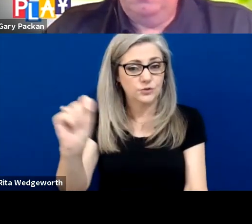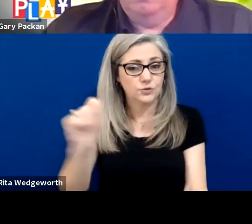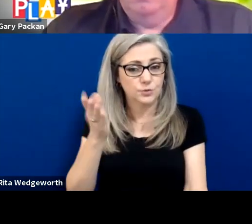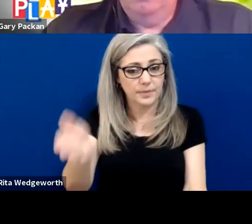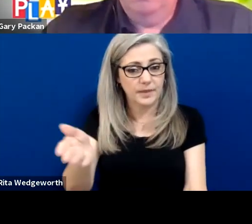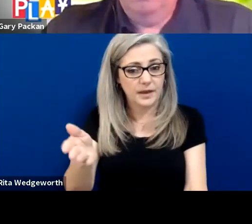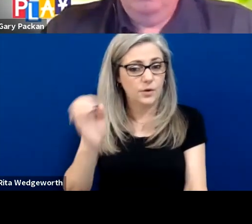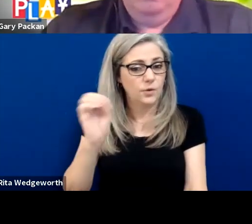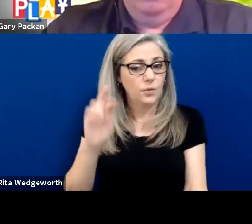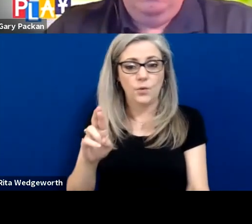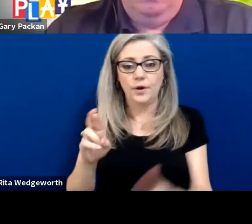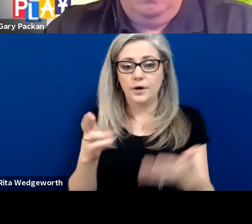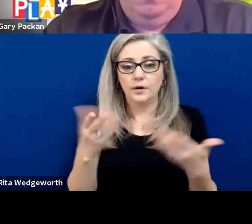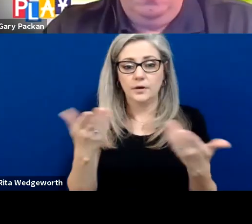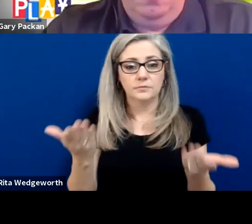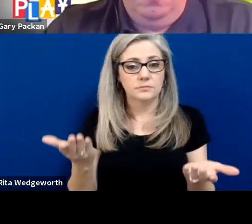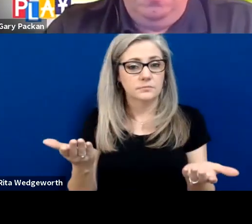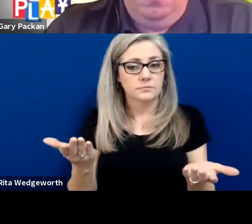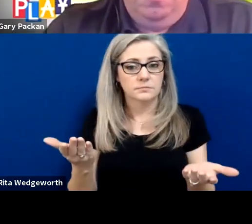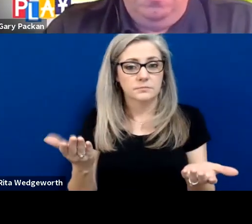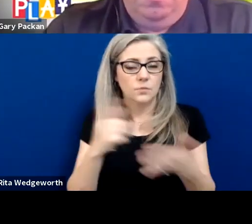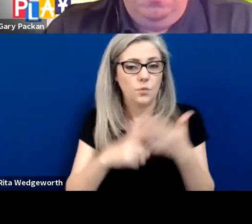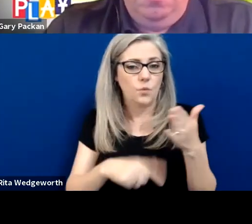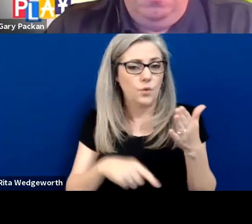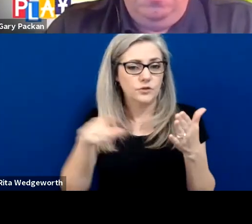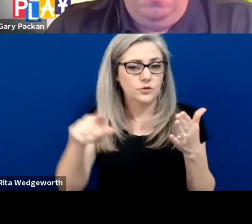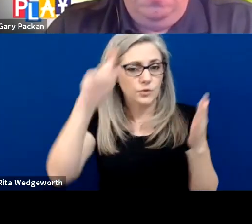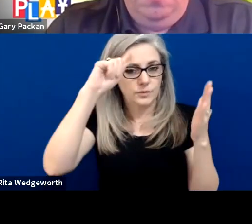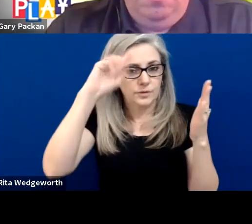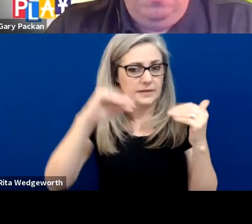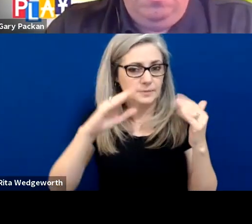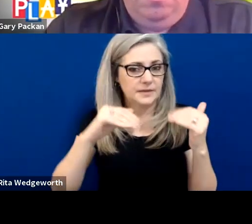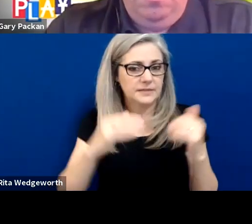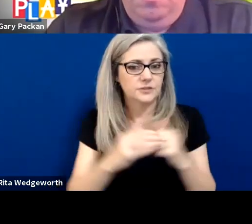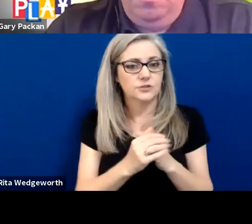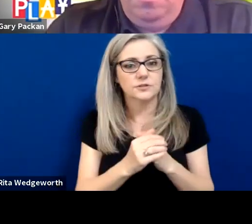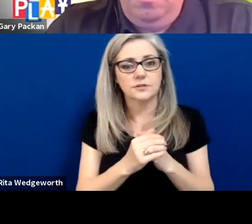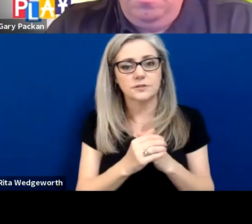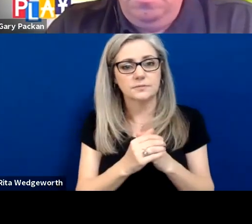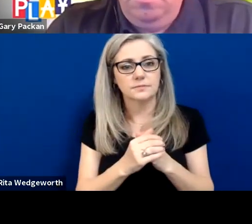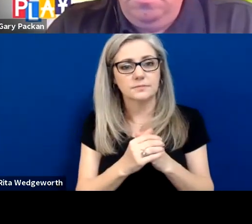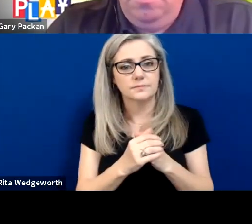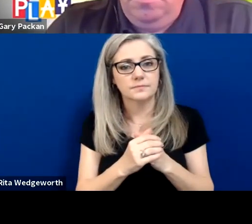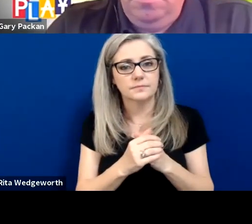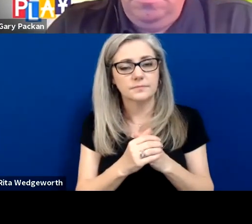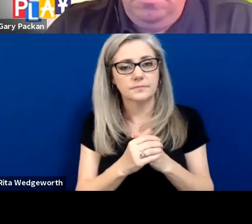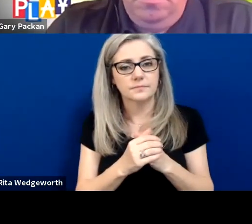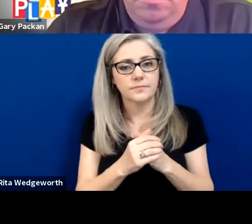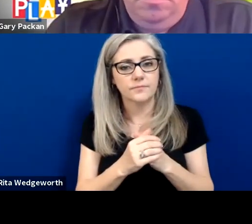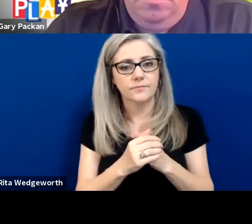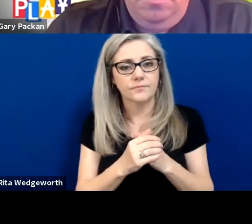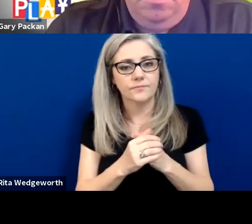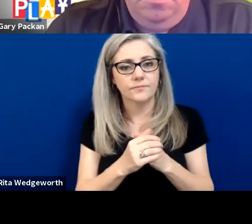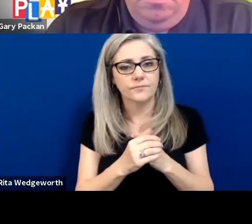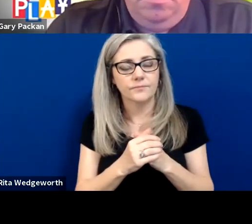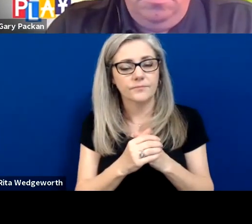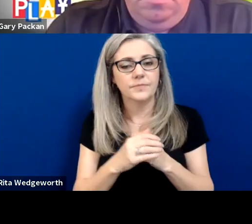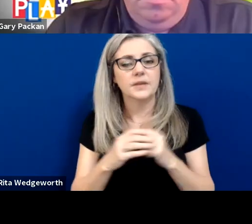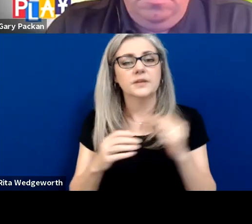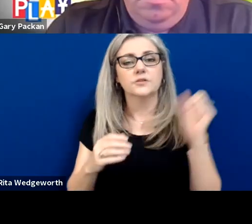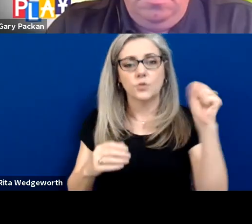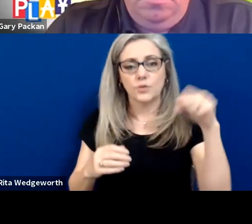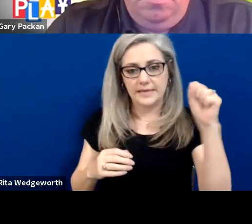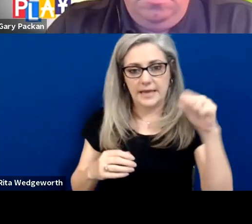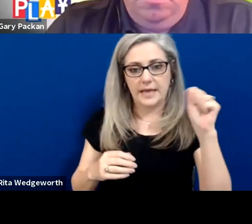just, what's your expectations and with comfort features per se? Yes,